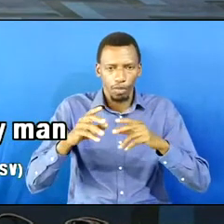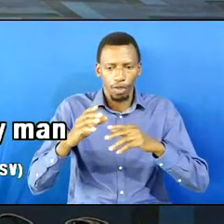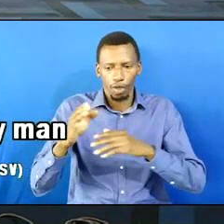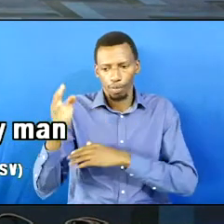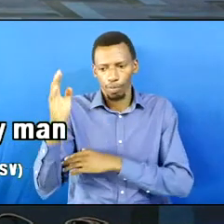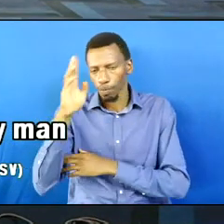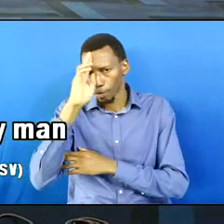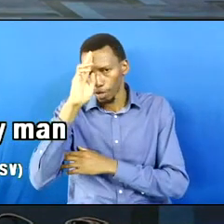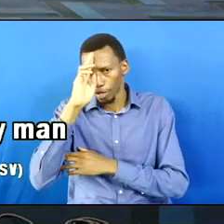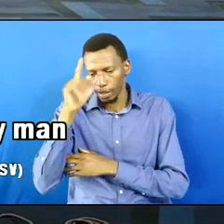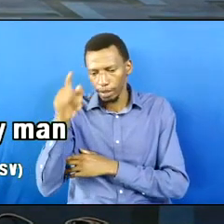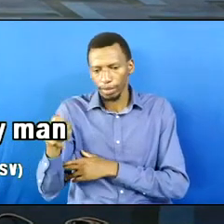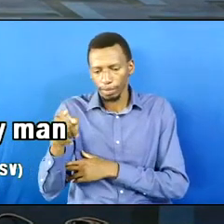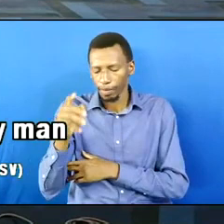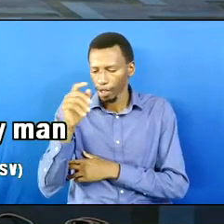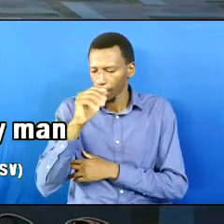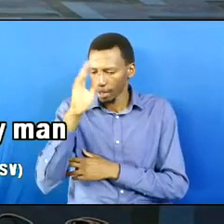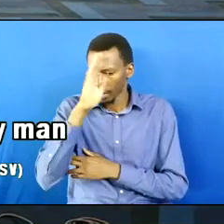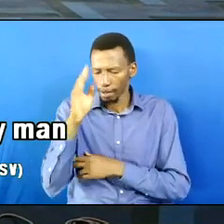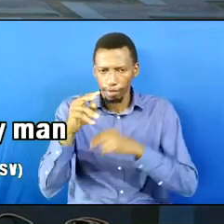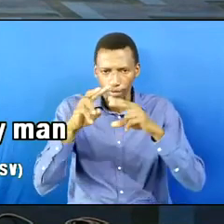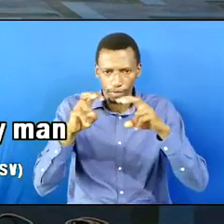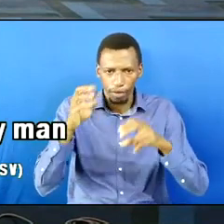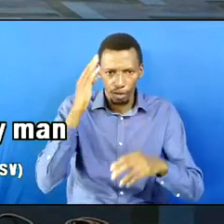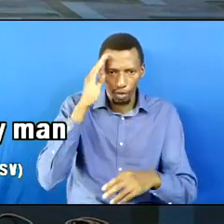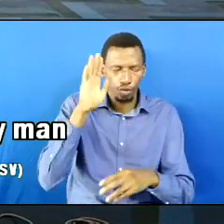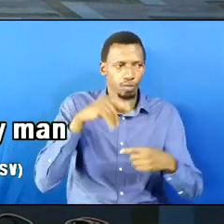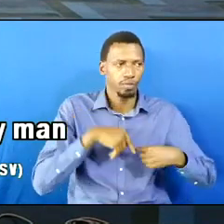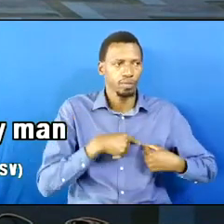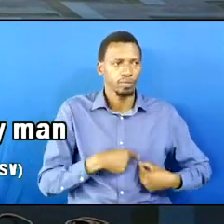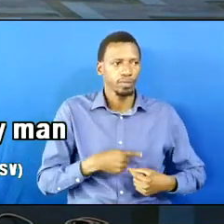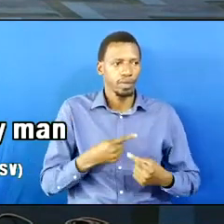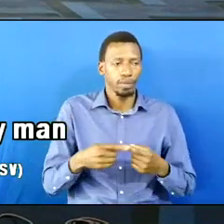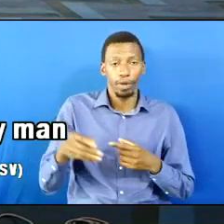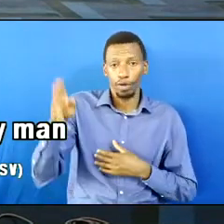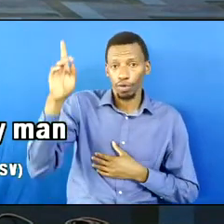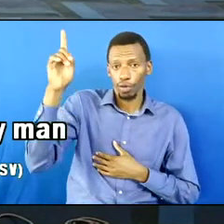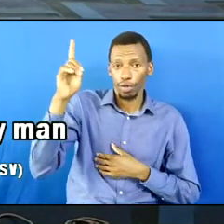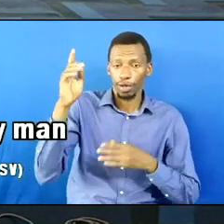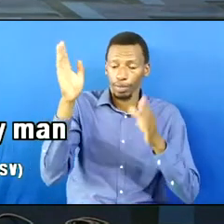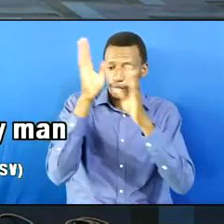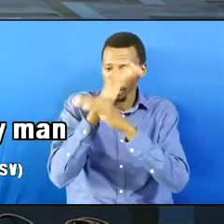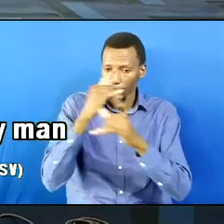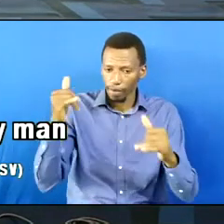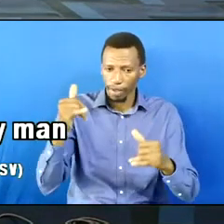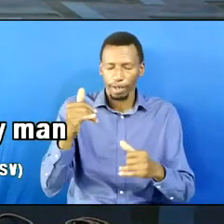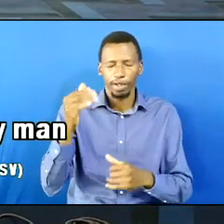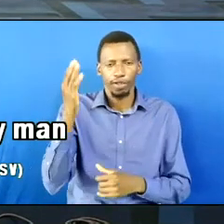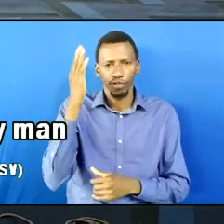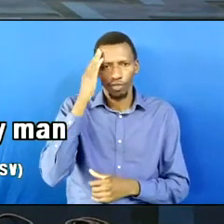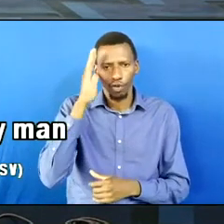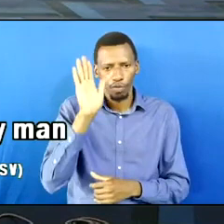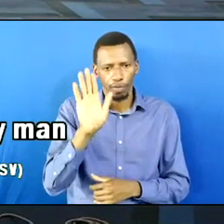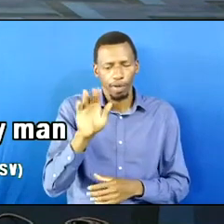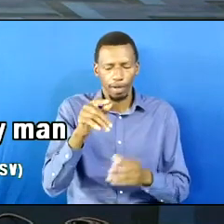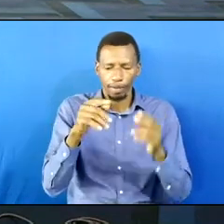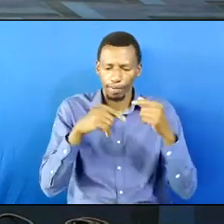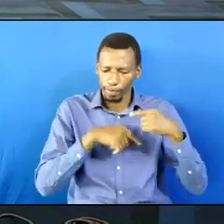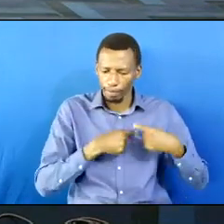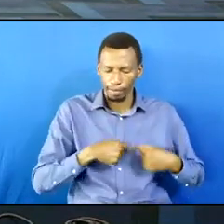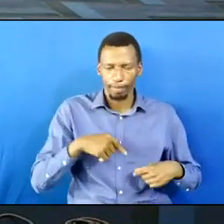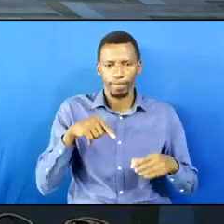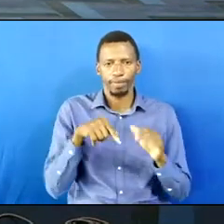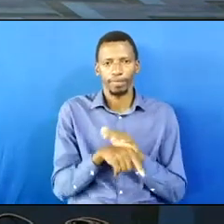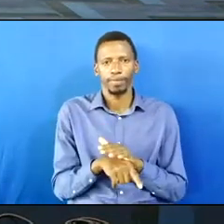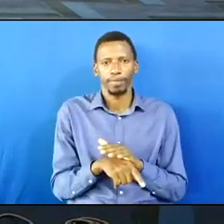heart. But God of heaven is best than any prosecutor. He knows your heart. He don't